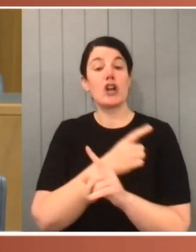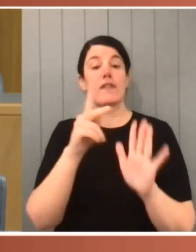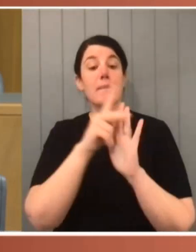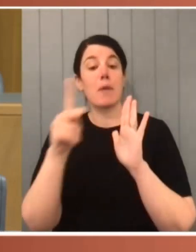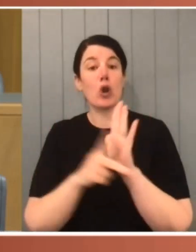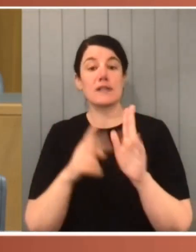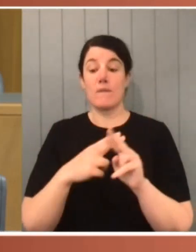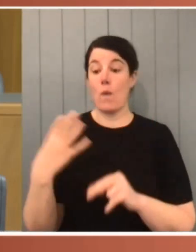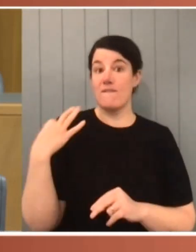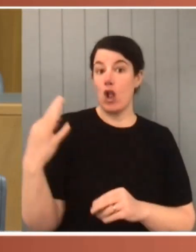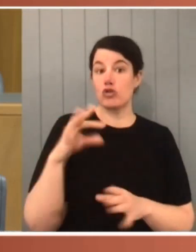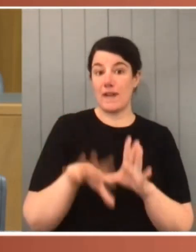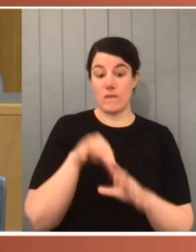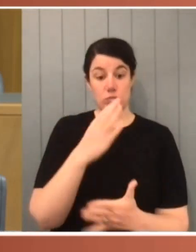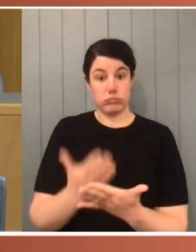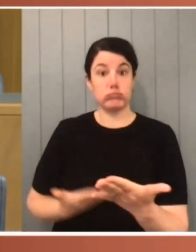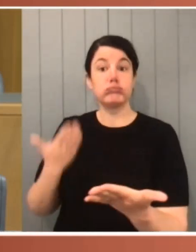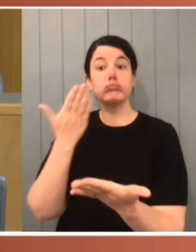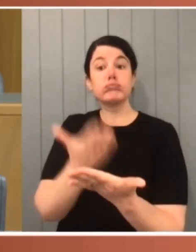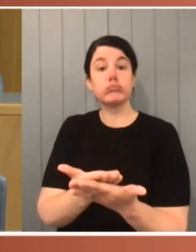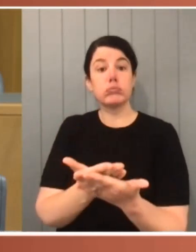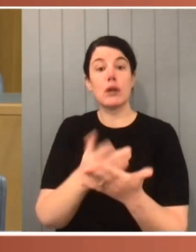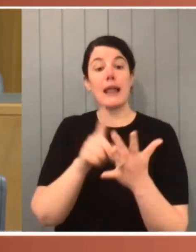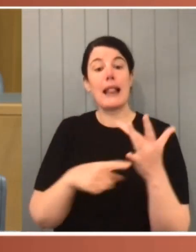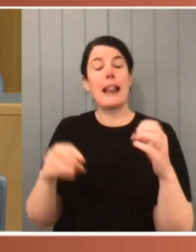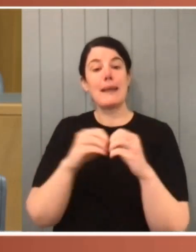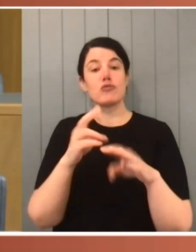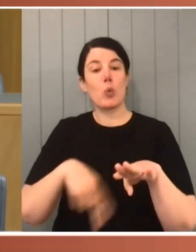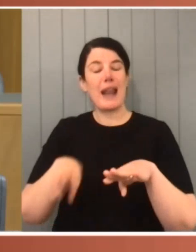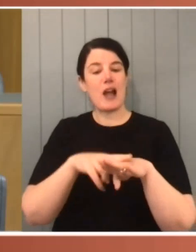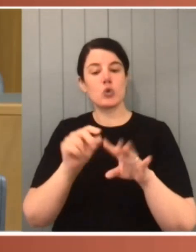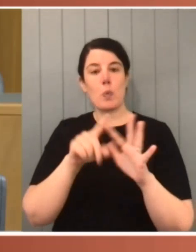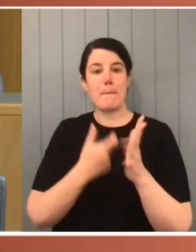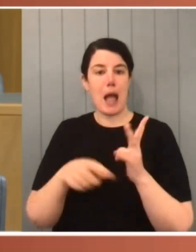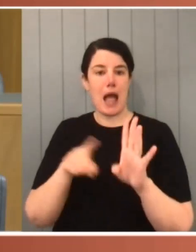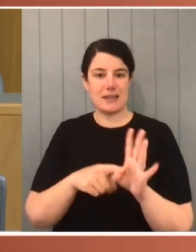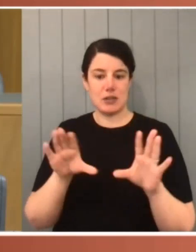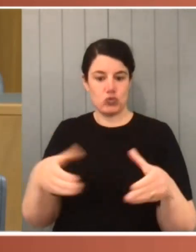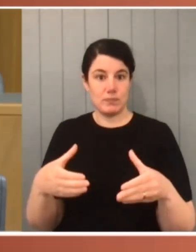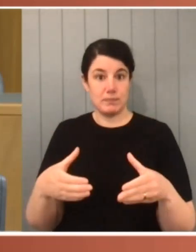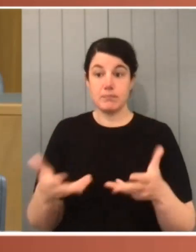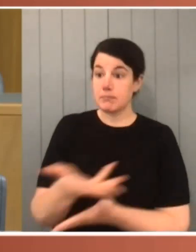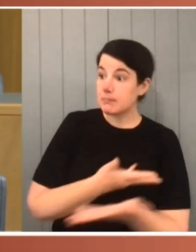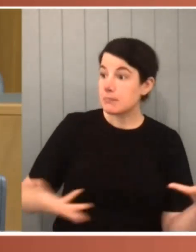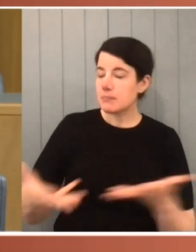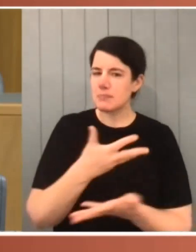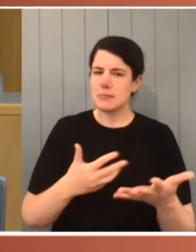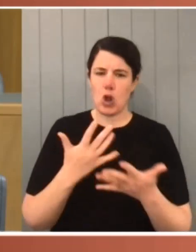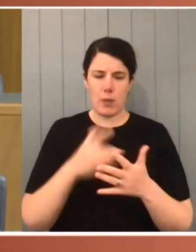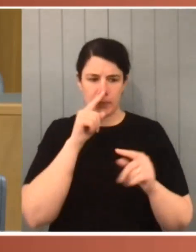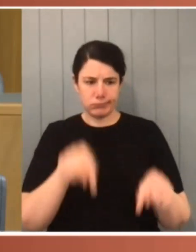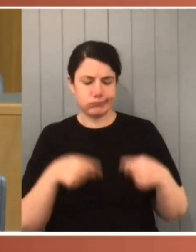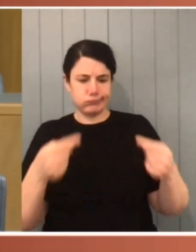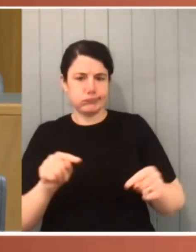voting was presented to the Liberal National Party room. It provoked strong resistance and was